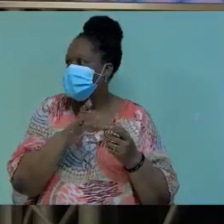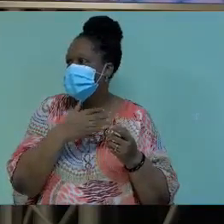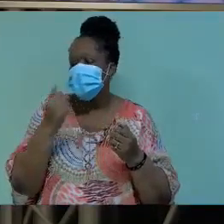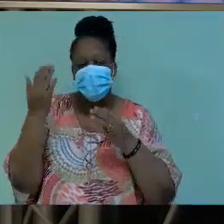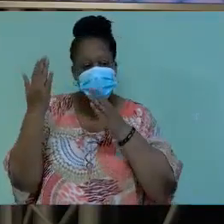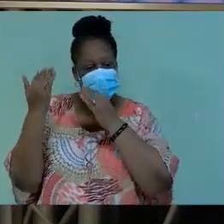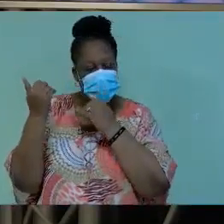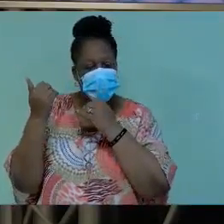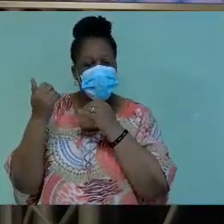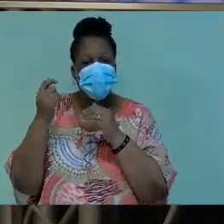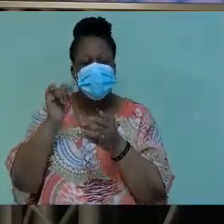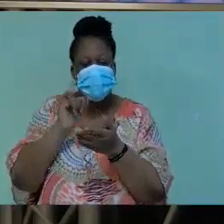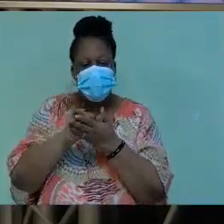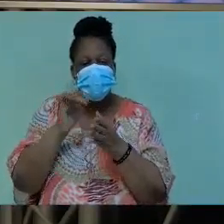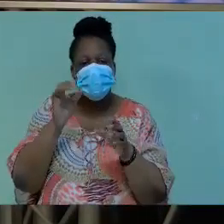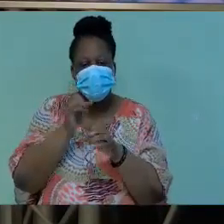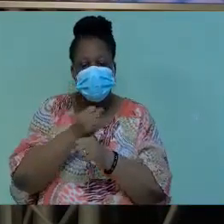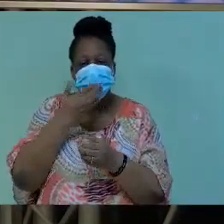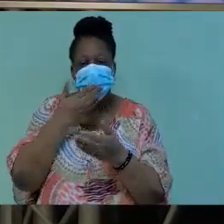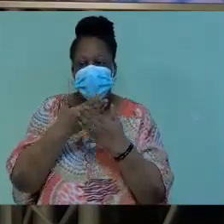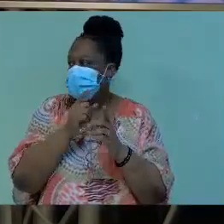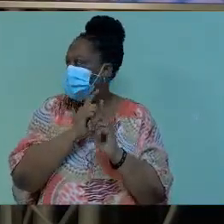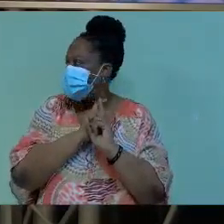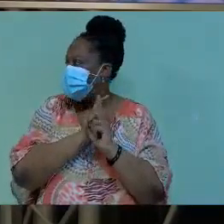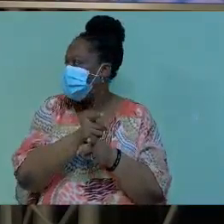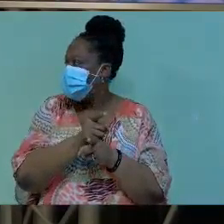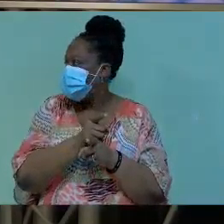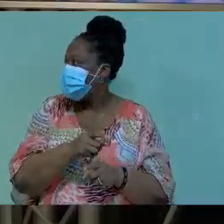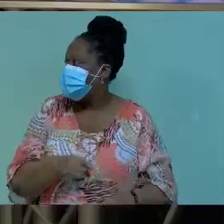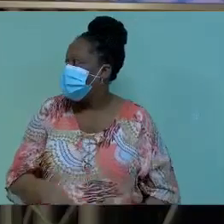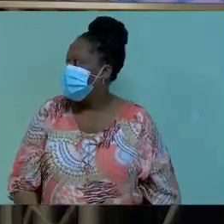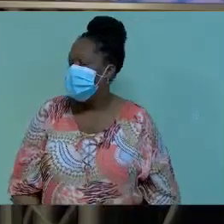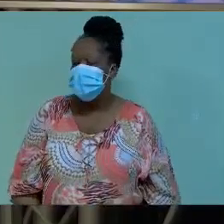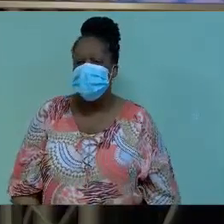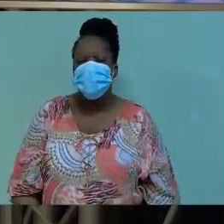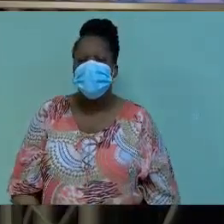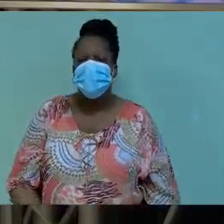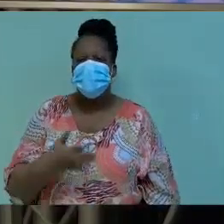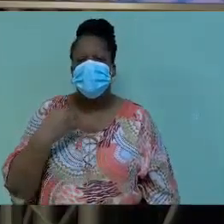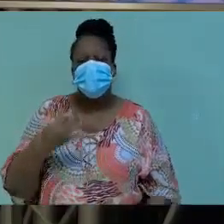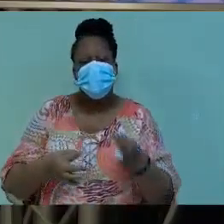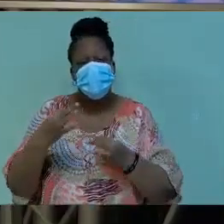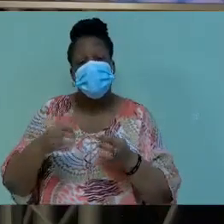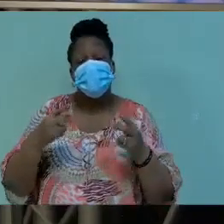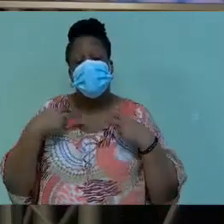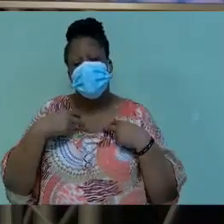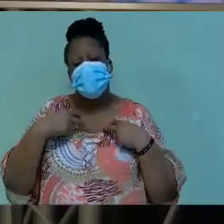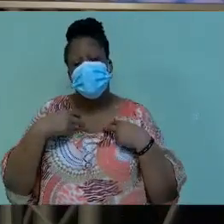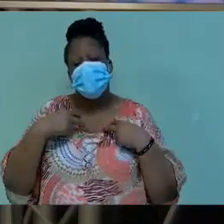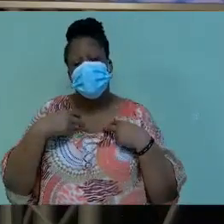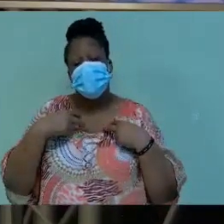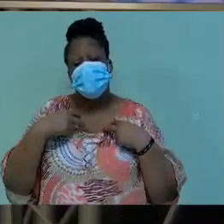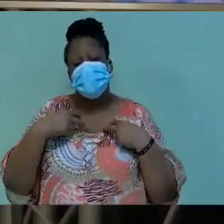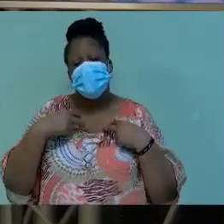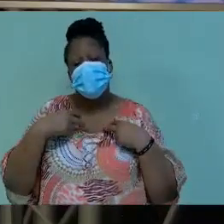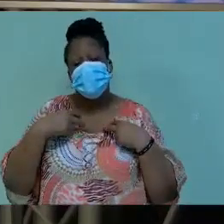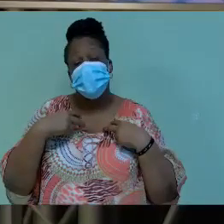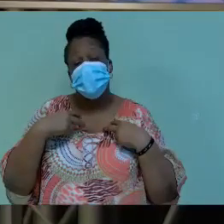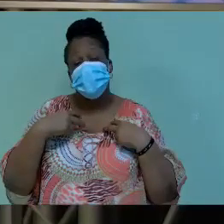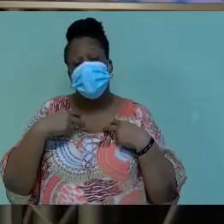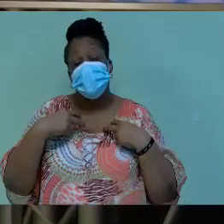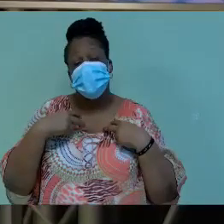that they were adequately answered. Also, if there are any follow-ups, you can